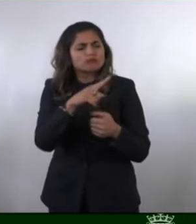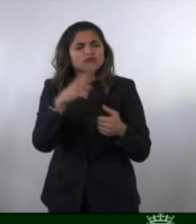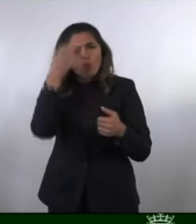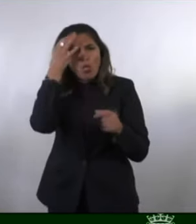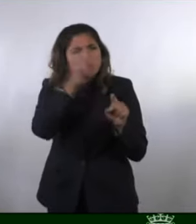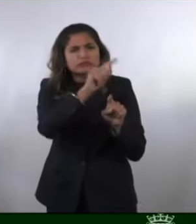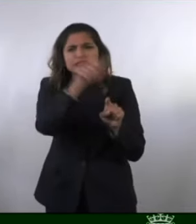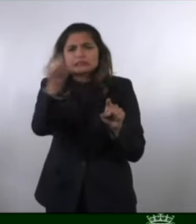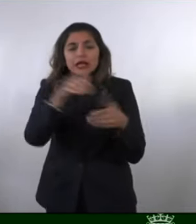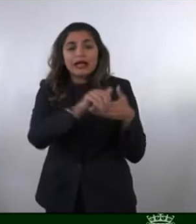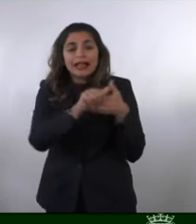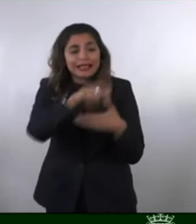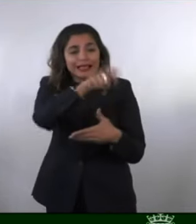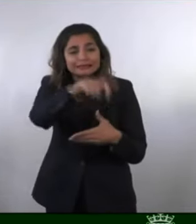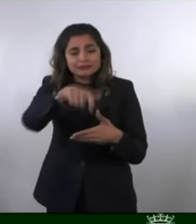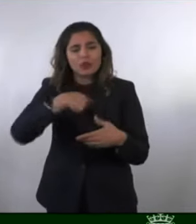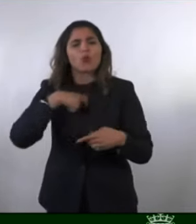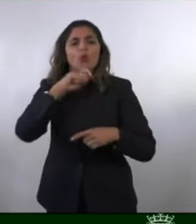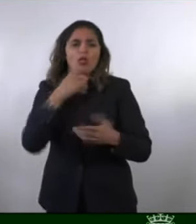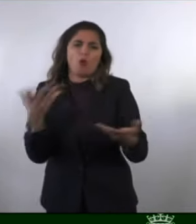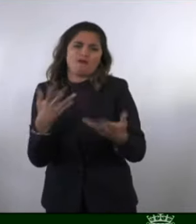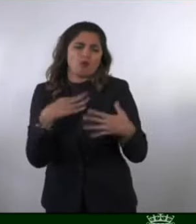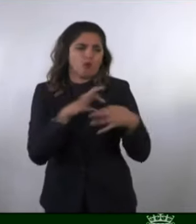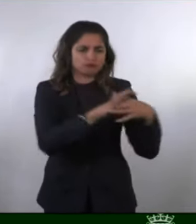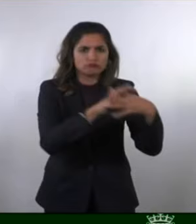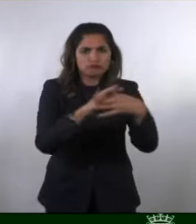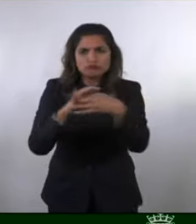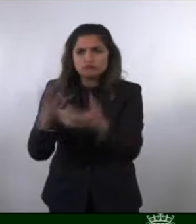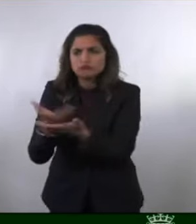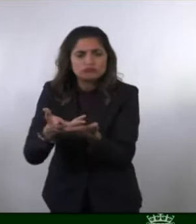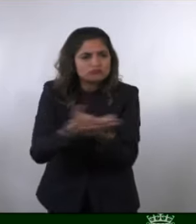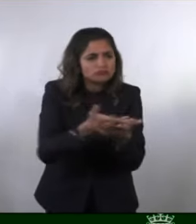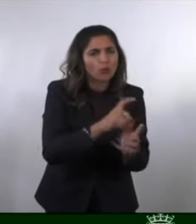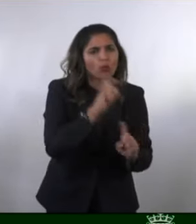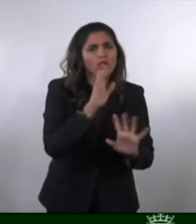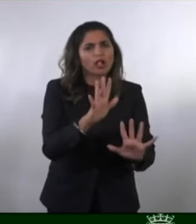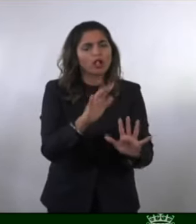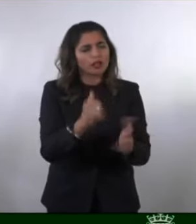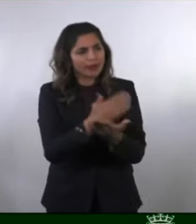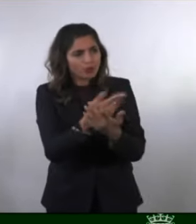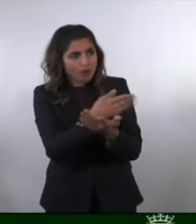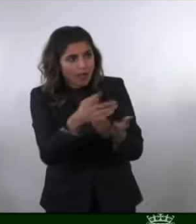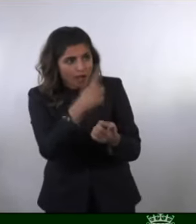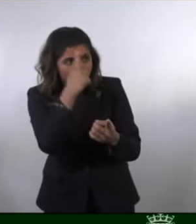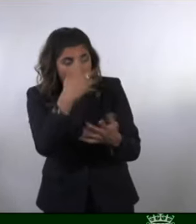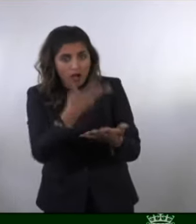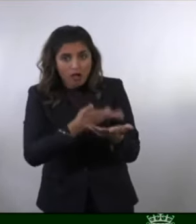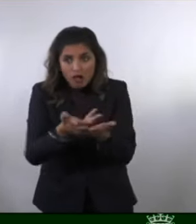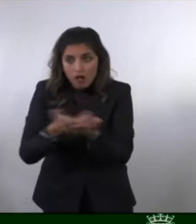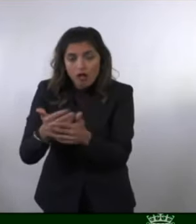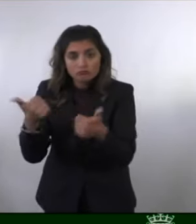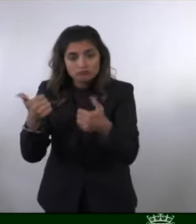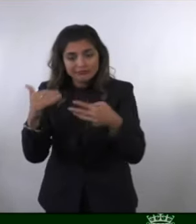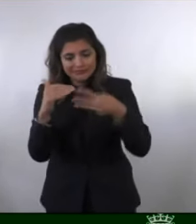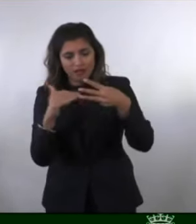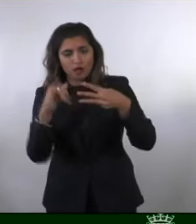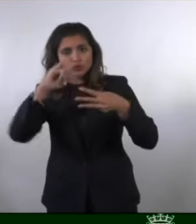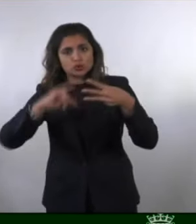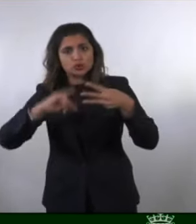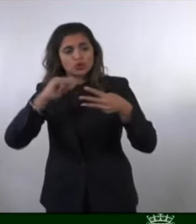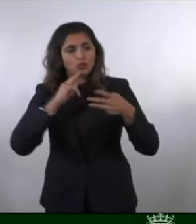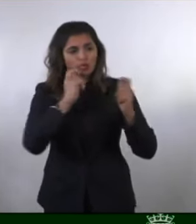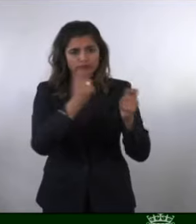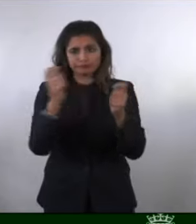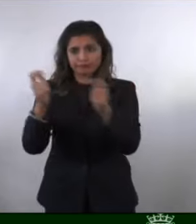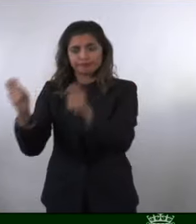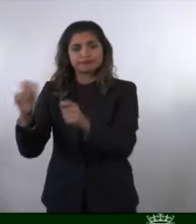leaders about which tiers that they need to apply. We'll discuss it with them, but in the end,